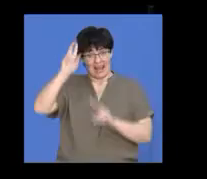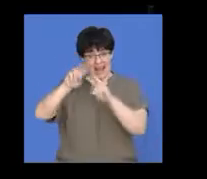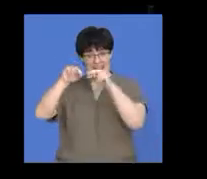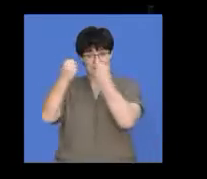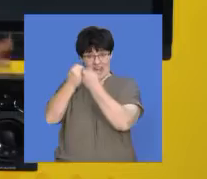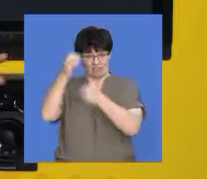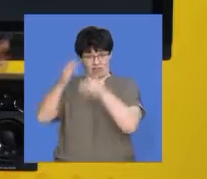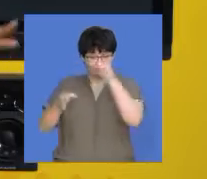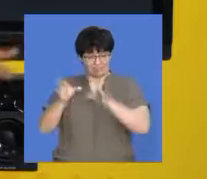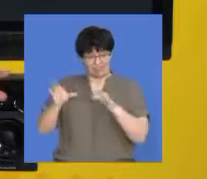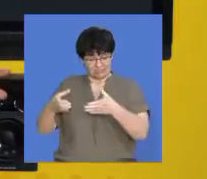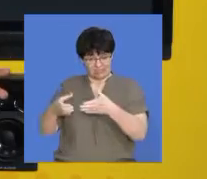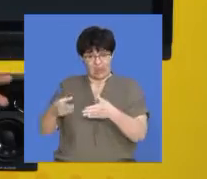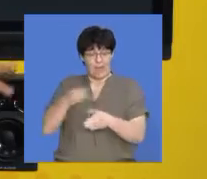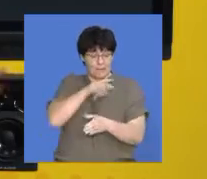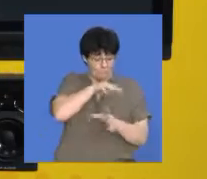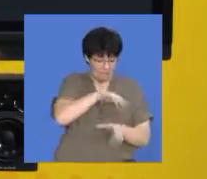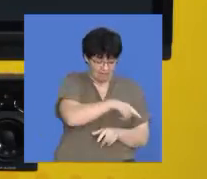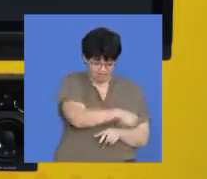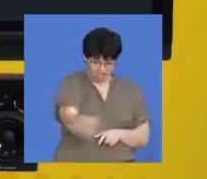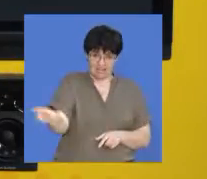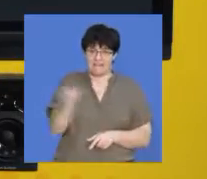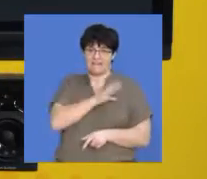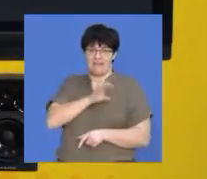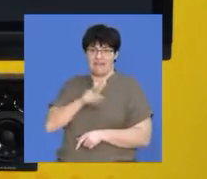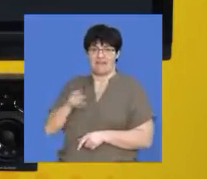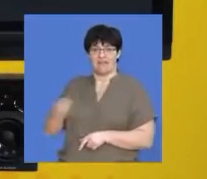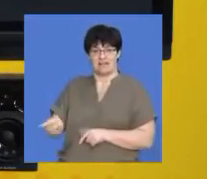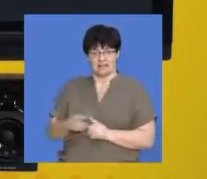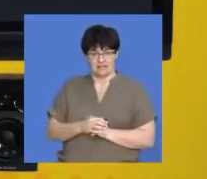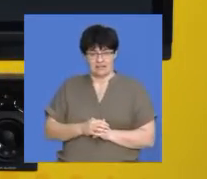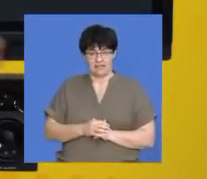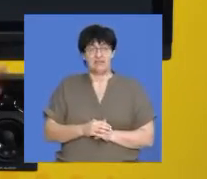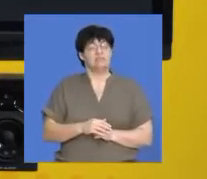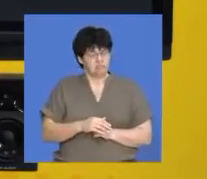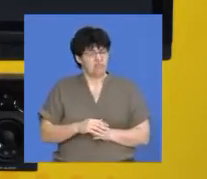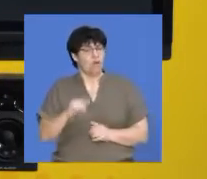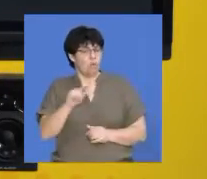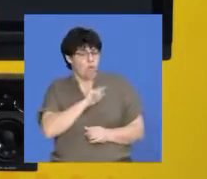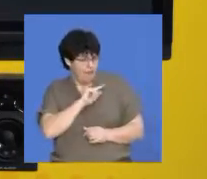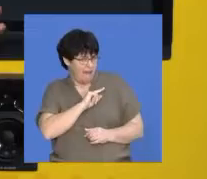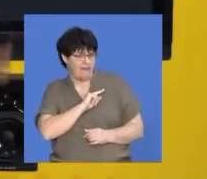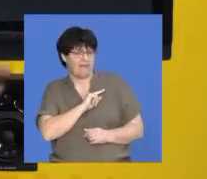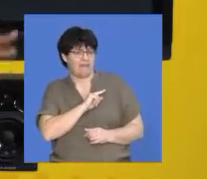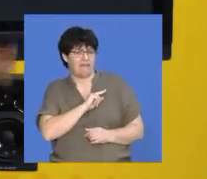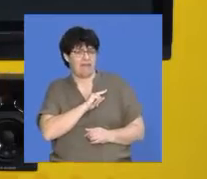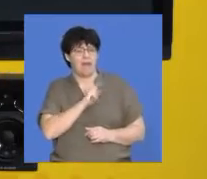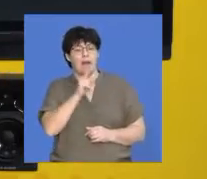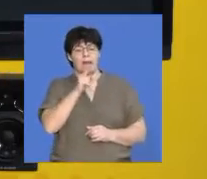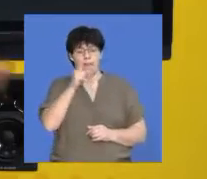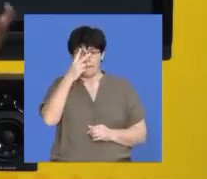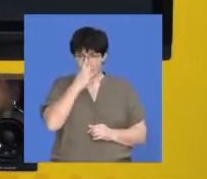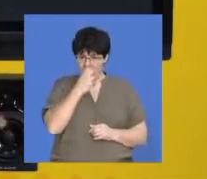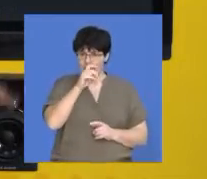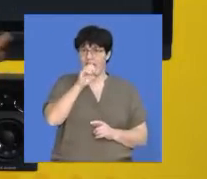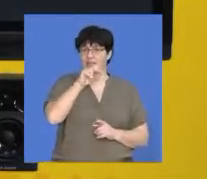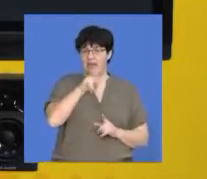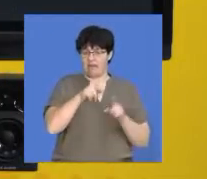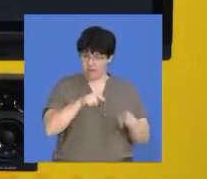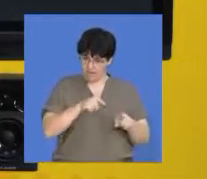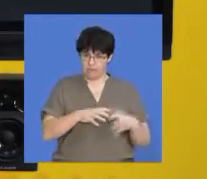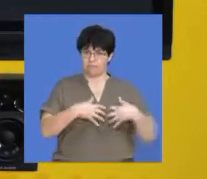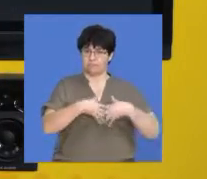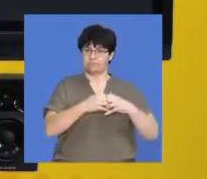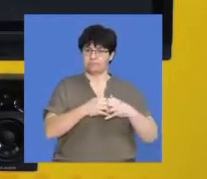was feared by the people. So again, that gives you the reason why the Black Panther Party launched